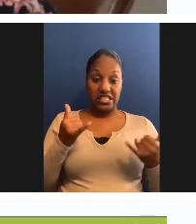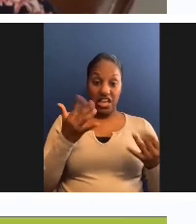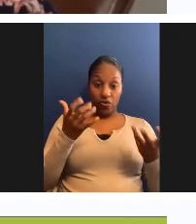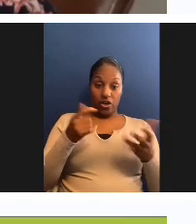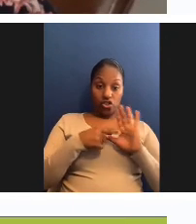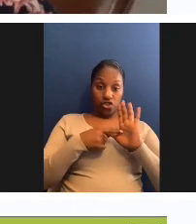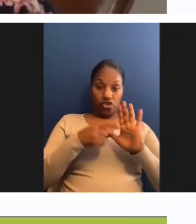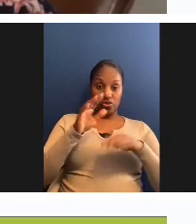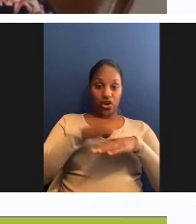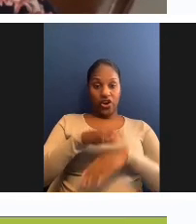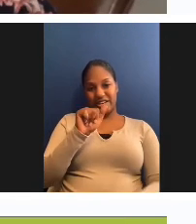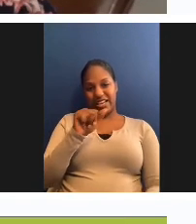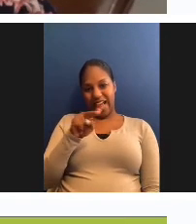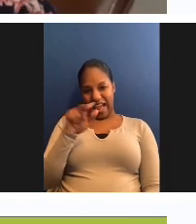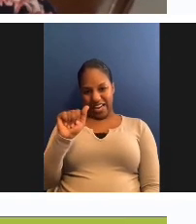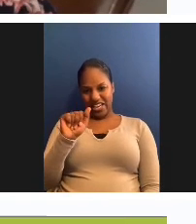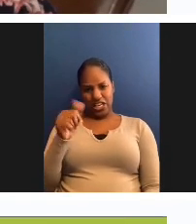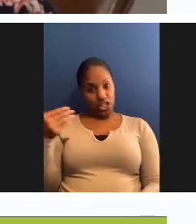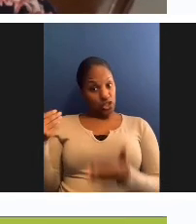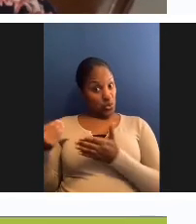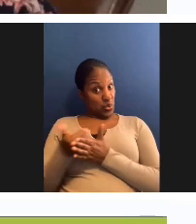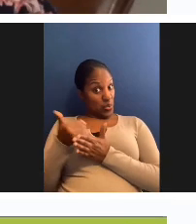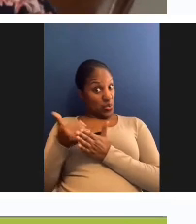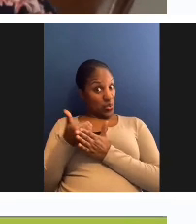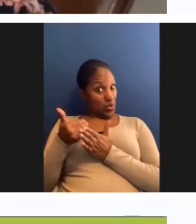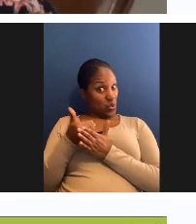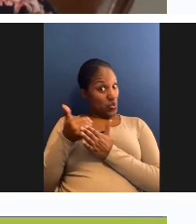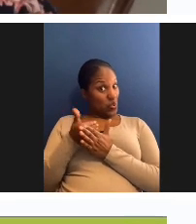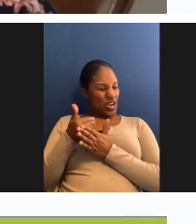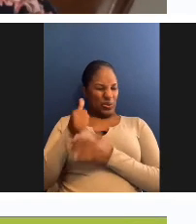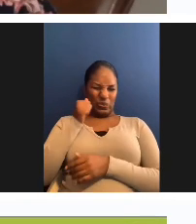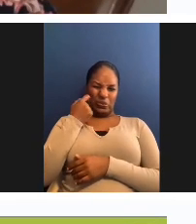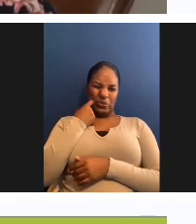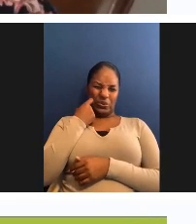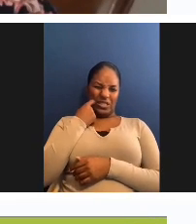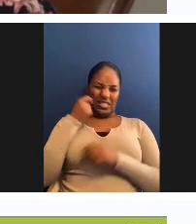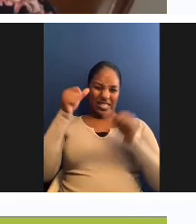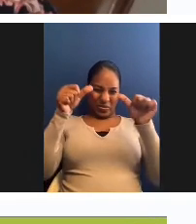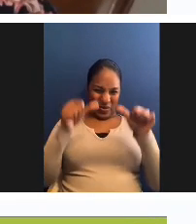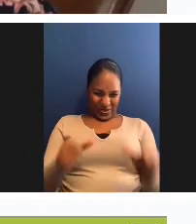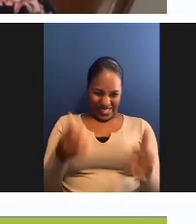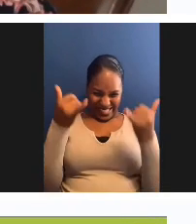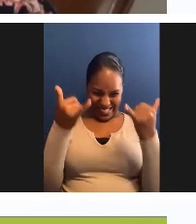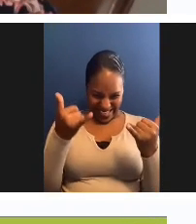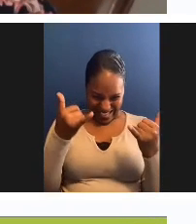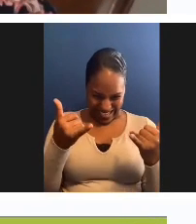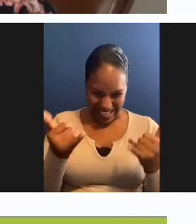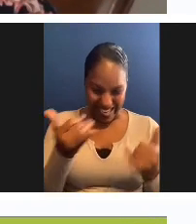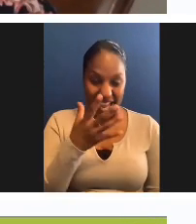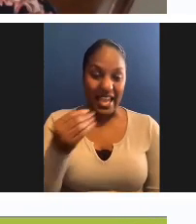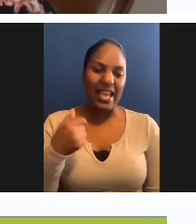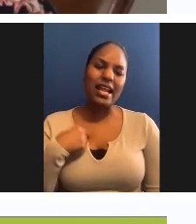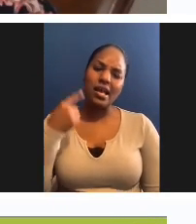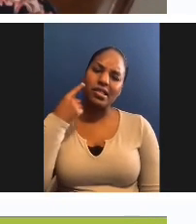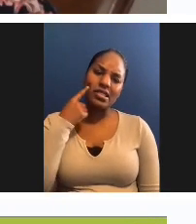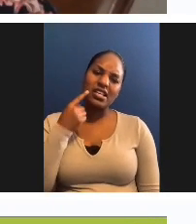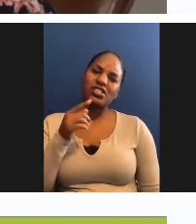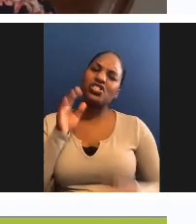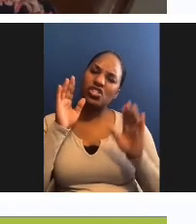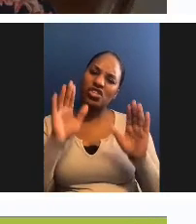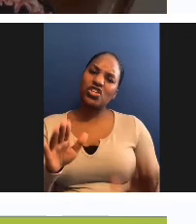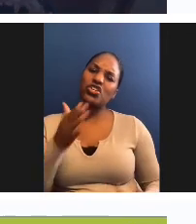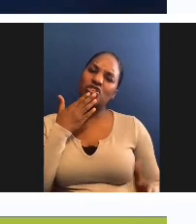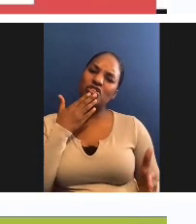on Anna. It is new. It just was posted today. And I think it's a great